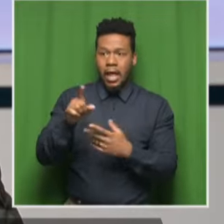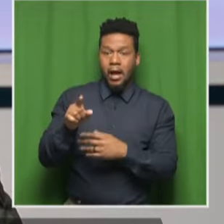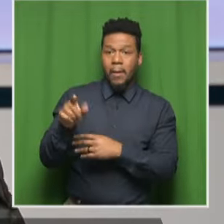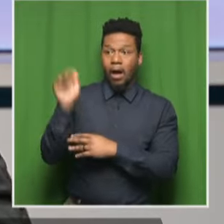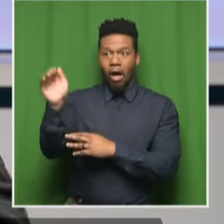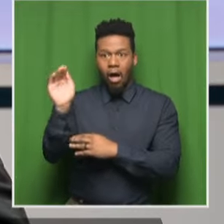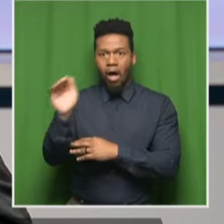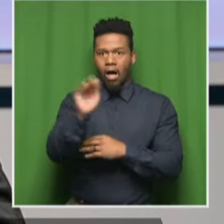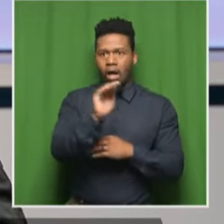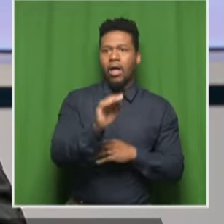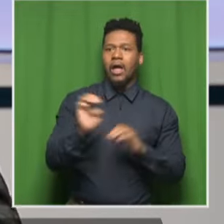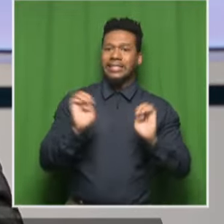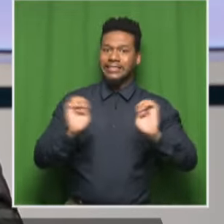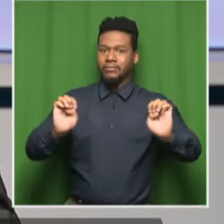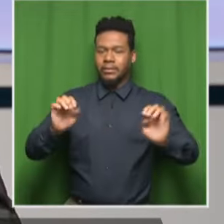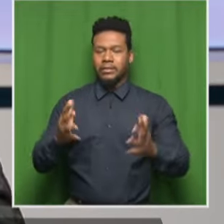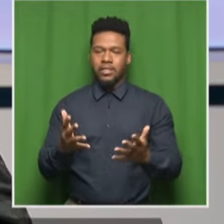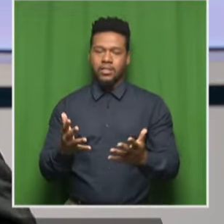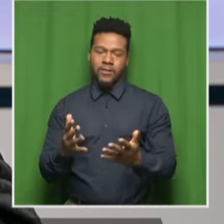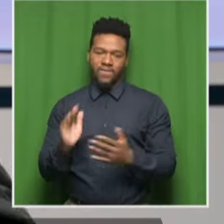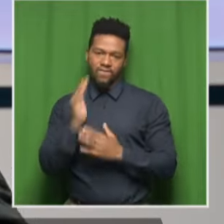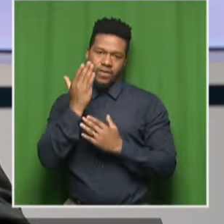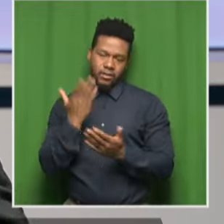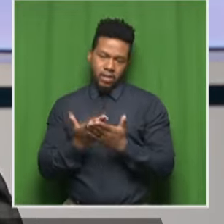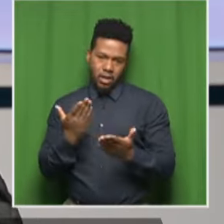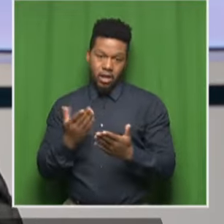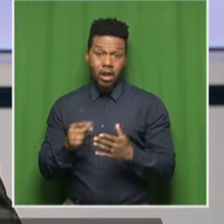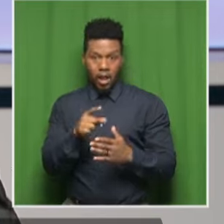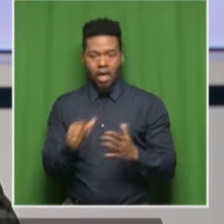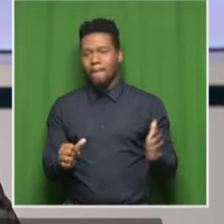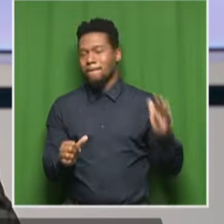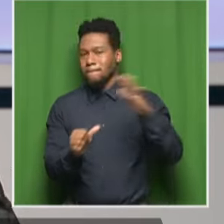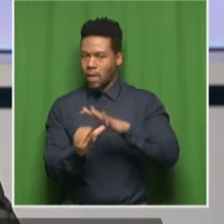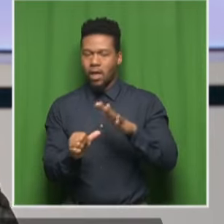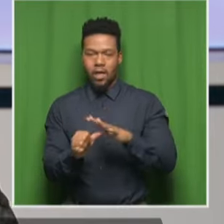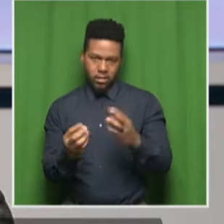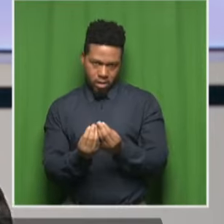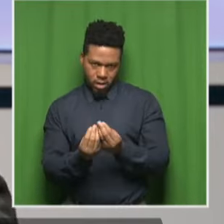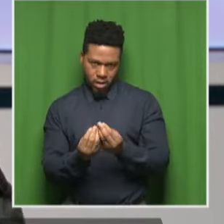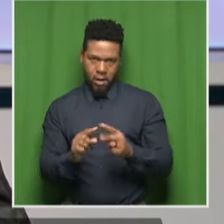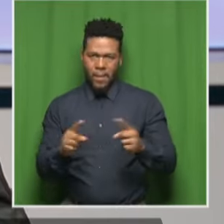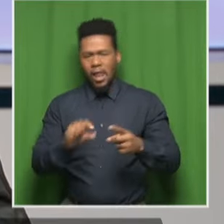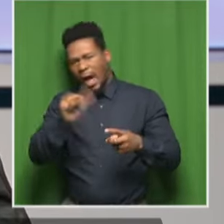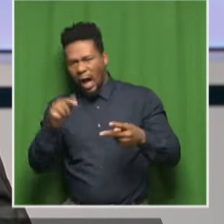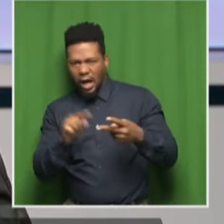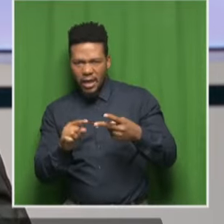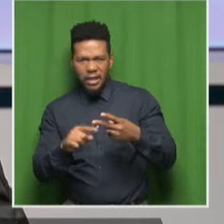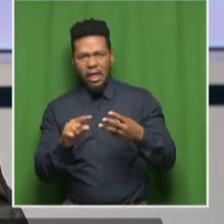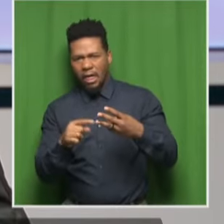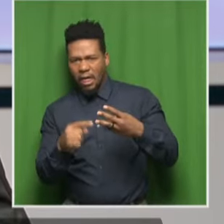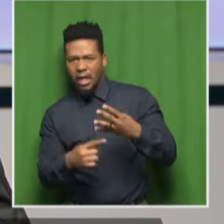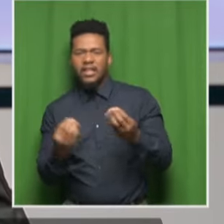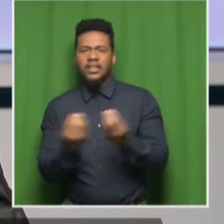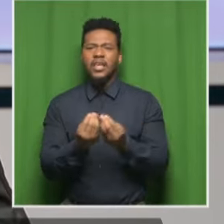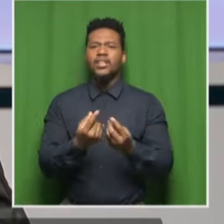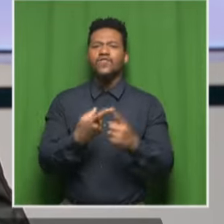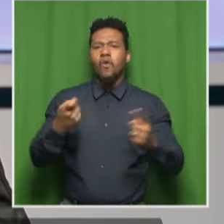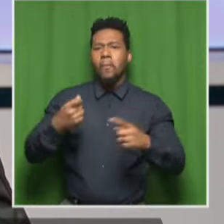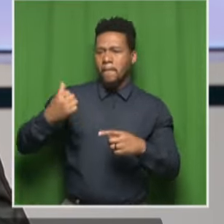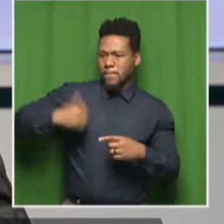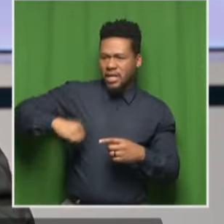of emergency. That's the main feature. But we've got other things surrounding it. For example, we've got updates from municipalities, updates from